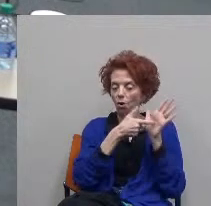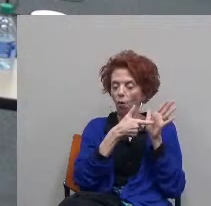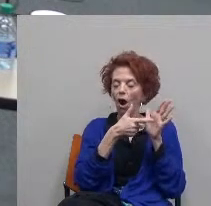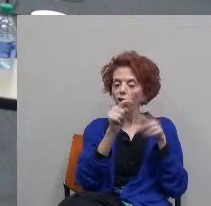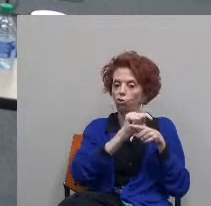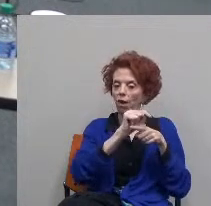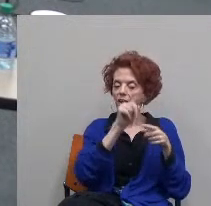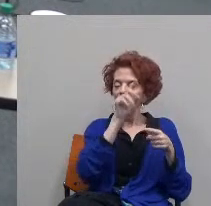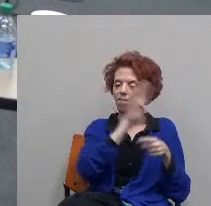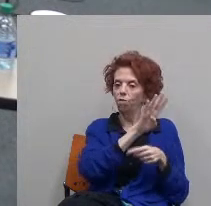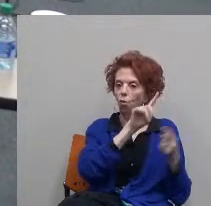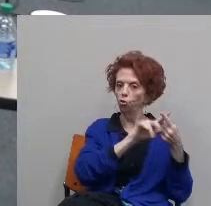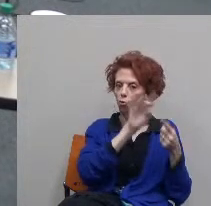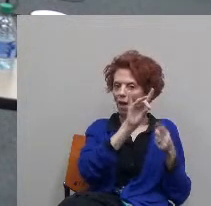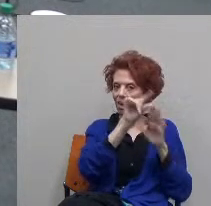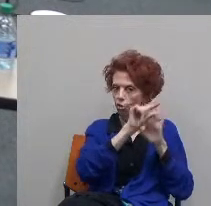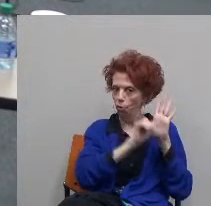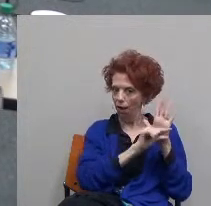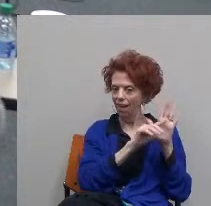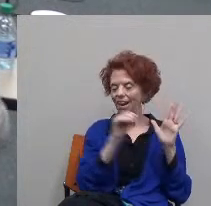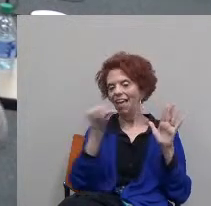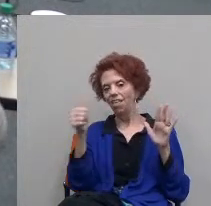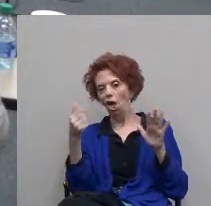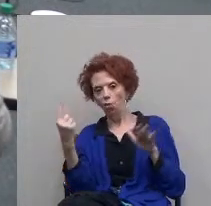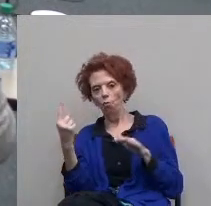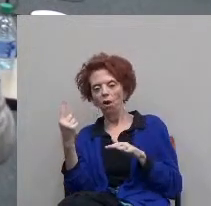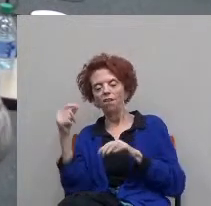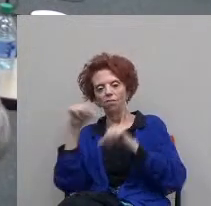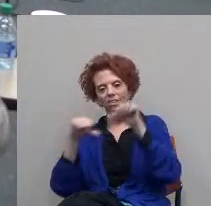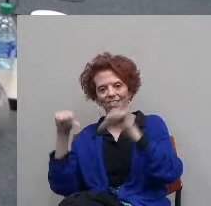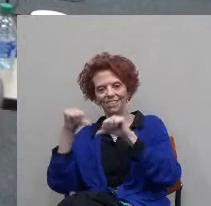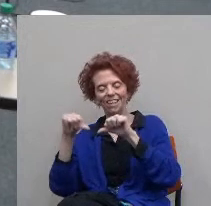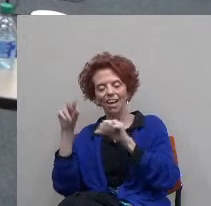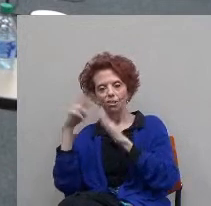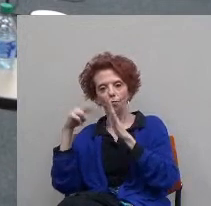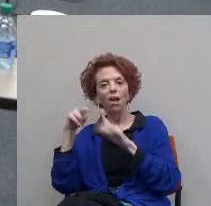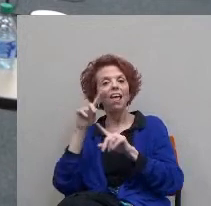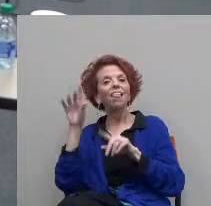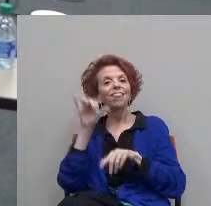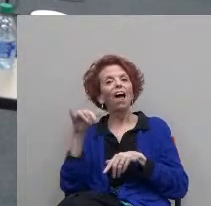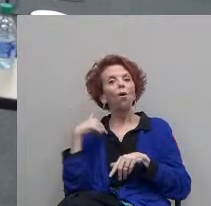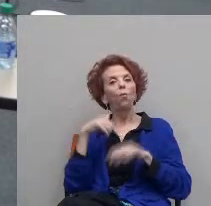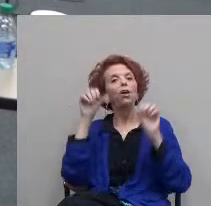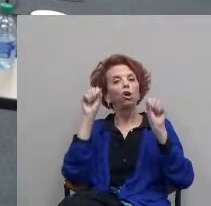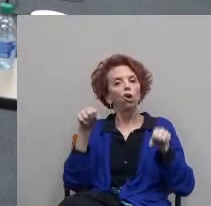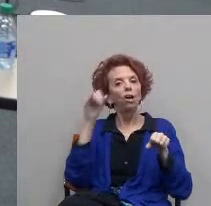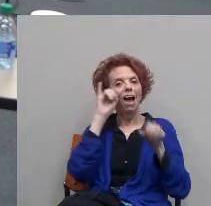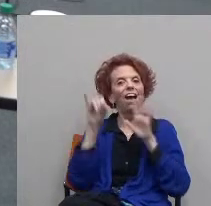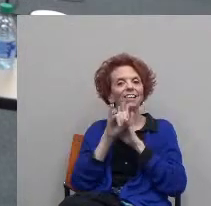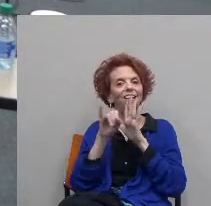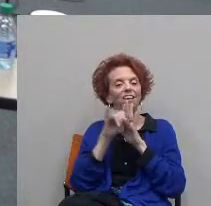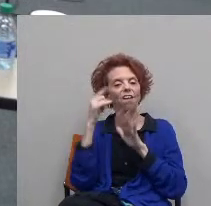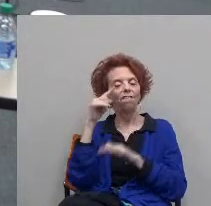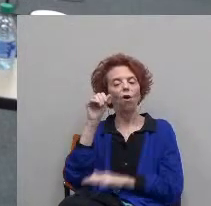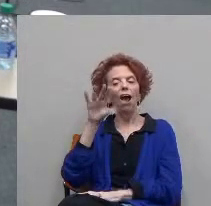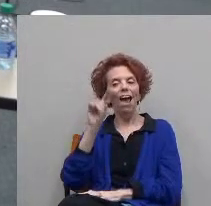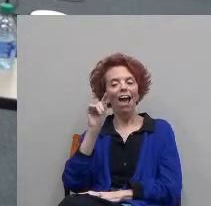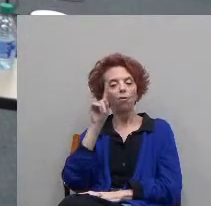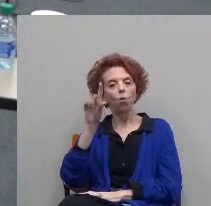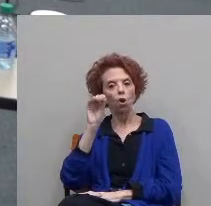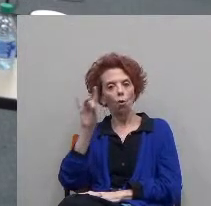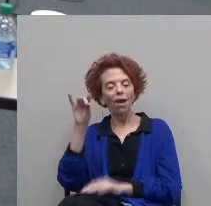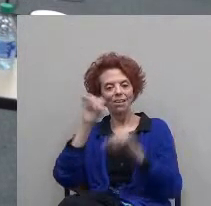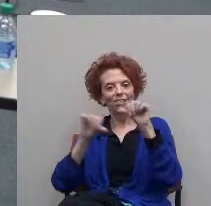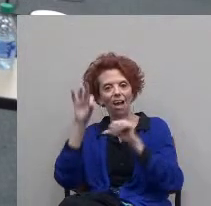training for 4th through 8th grade, and the Act 108 training in the science of reading, is that we were able to identify for Act 108 science